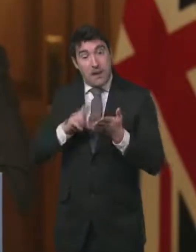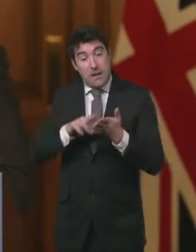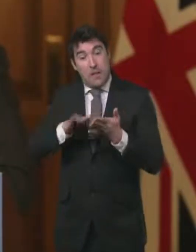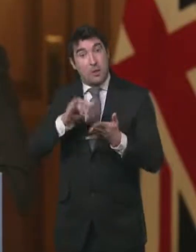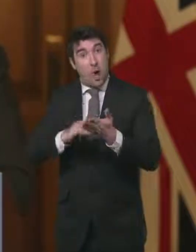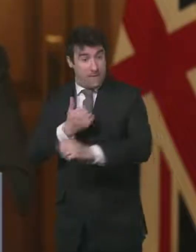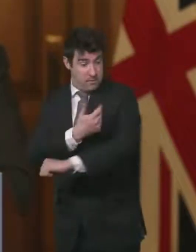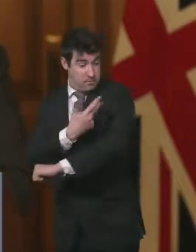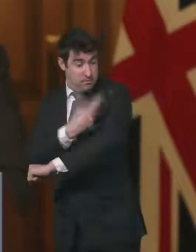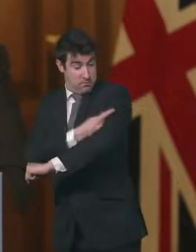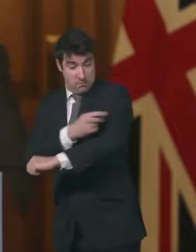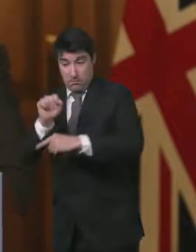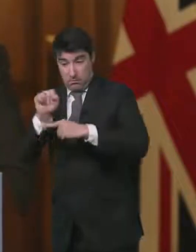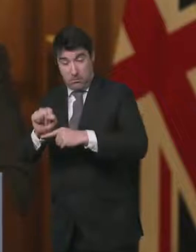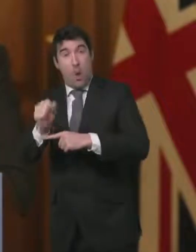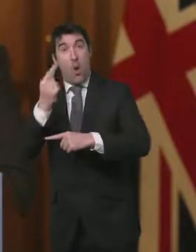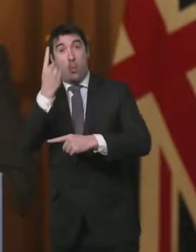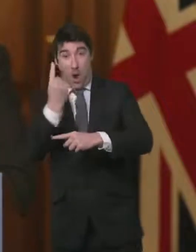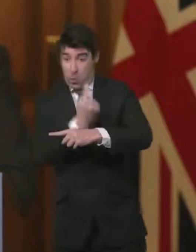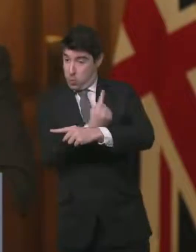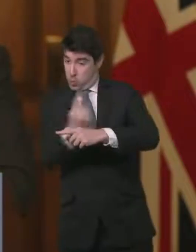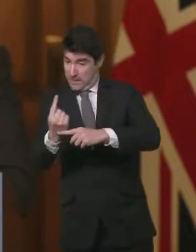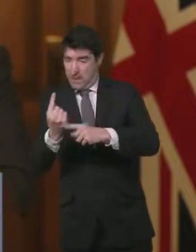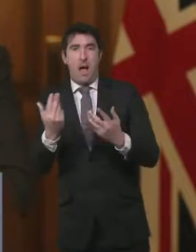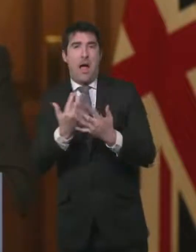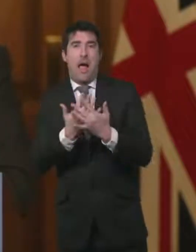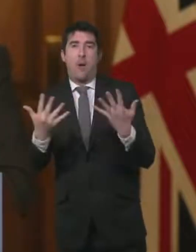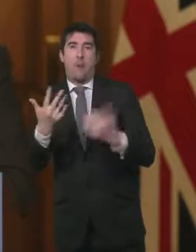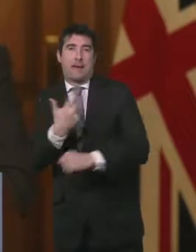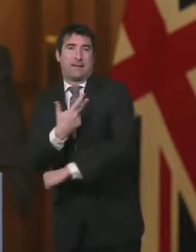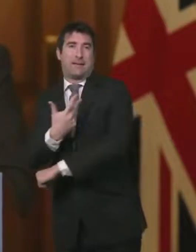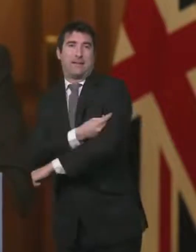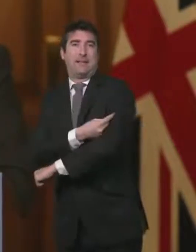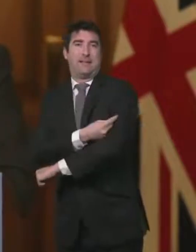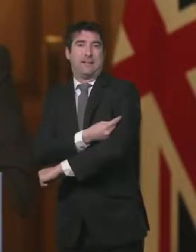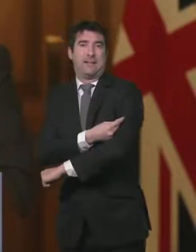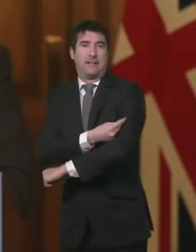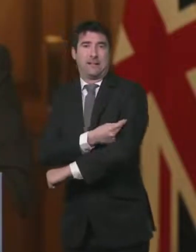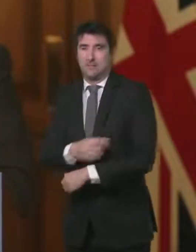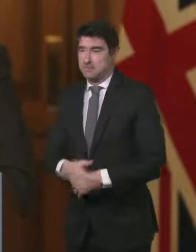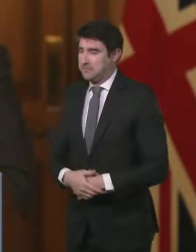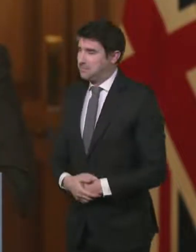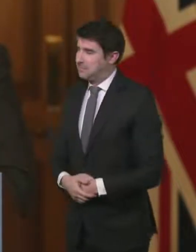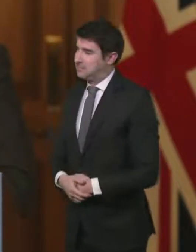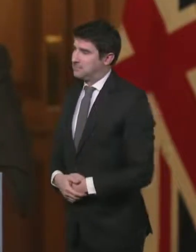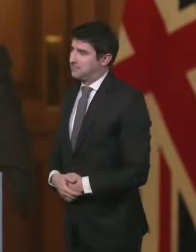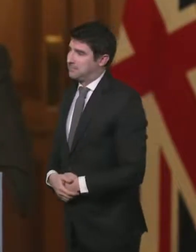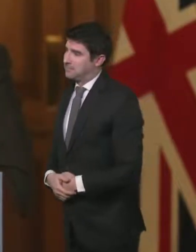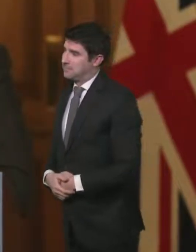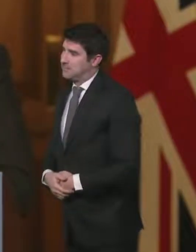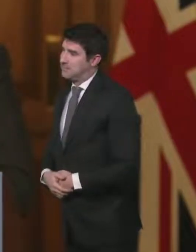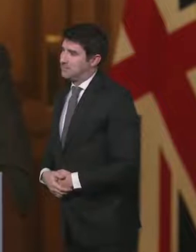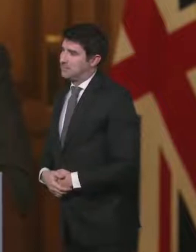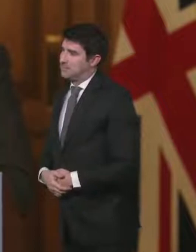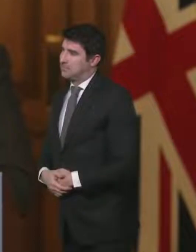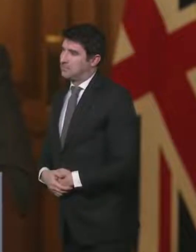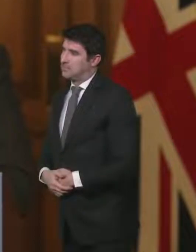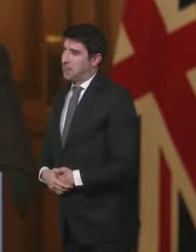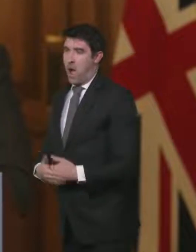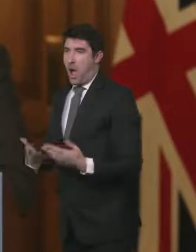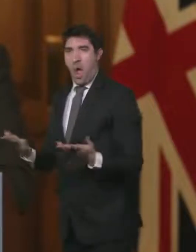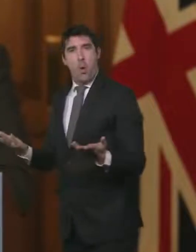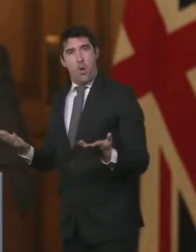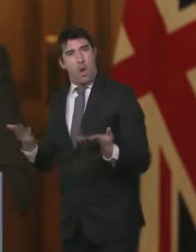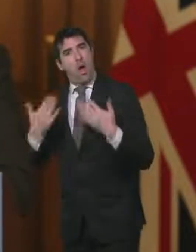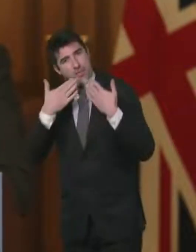much, Fergus. I think the problem is that we can't get millions of them. At the moment is that we will have